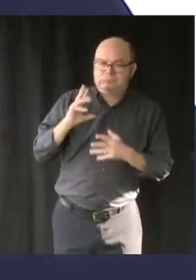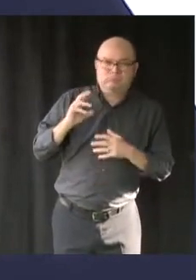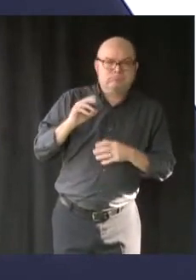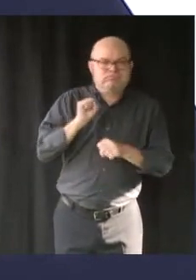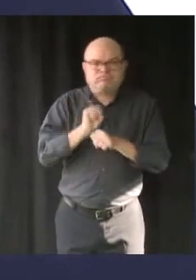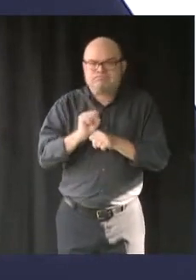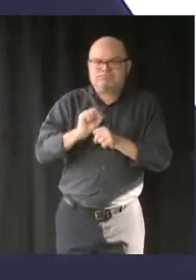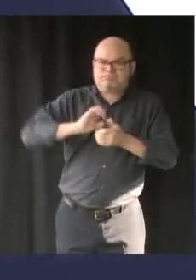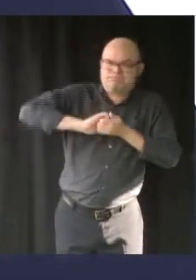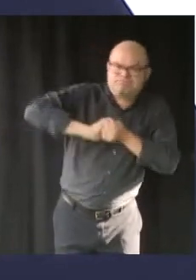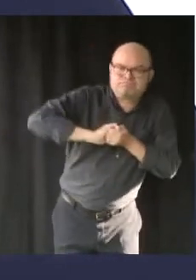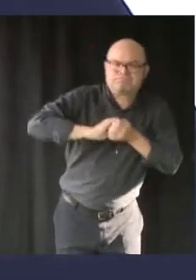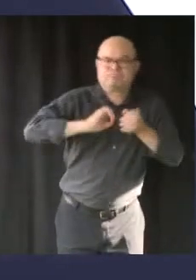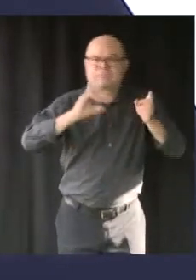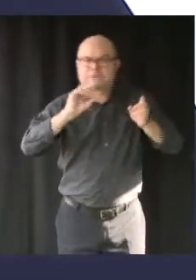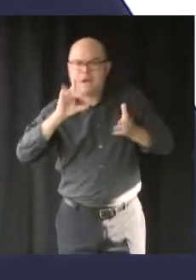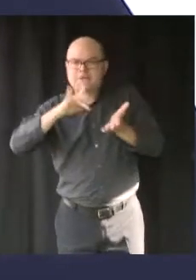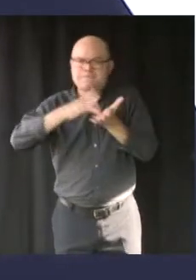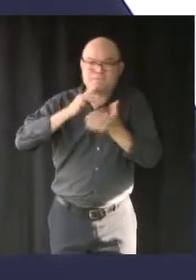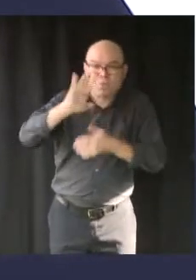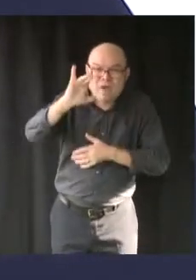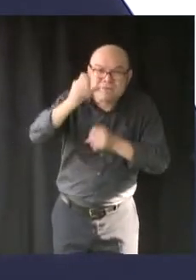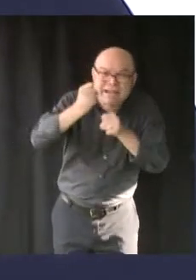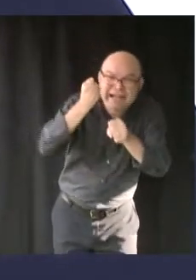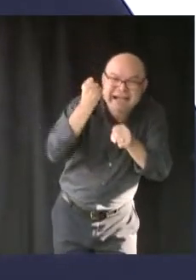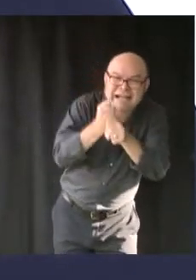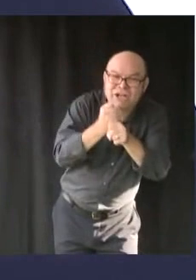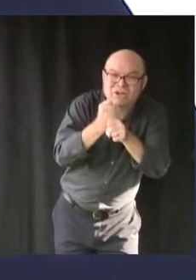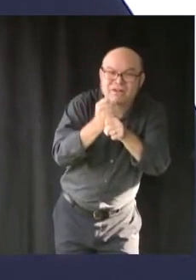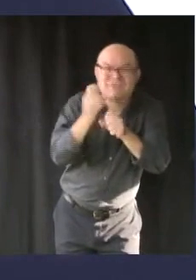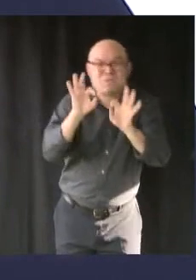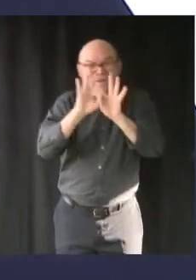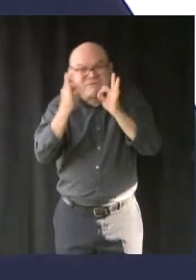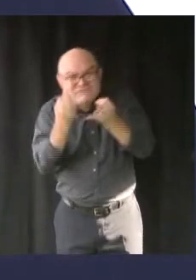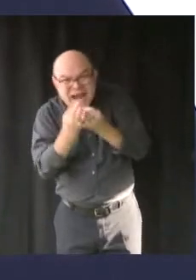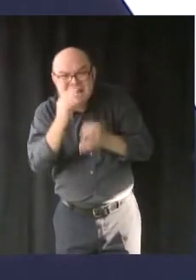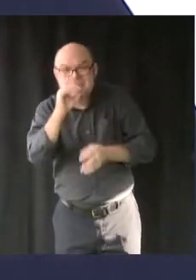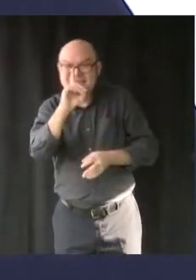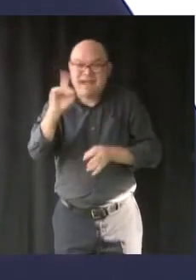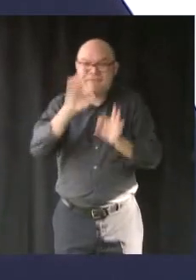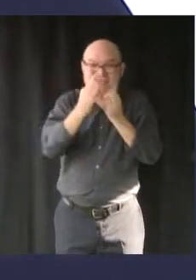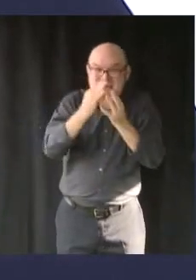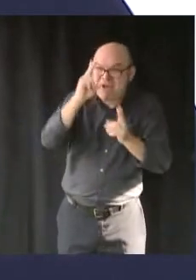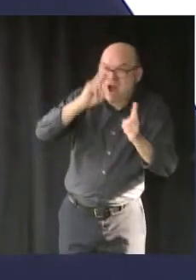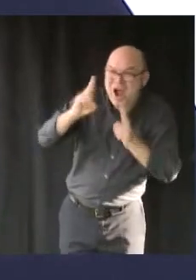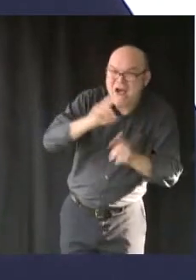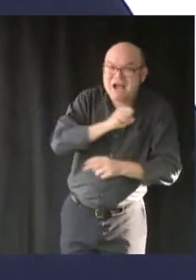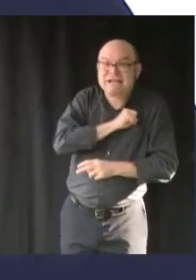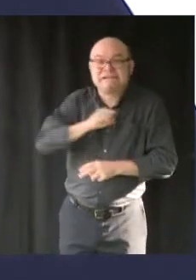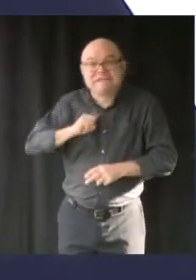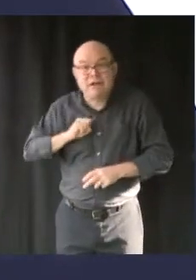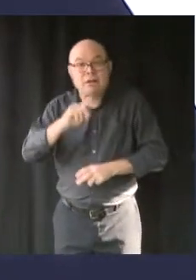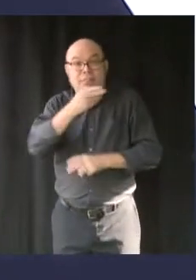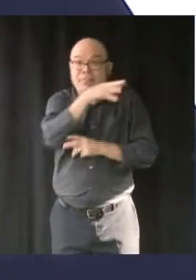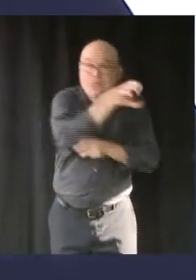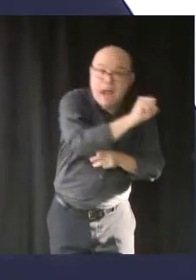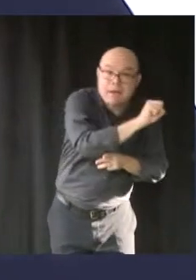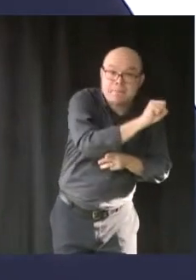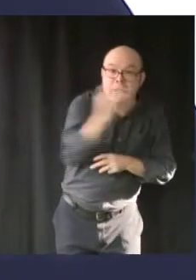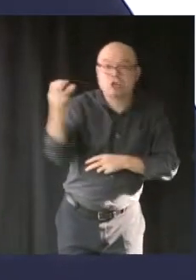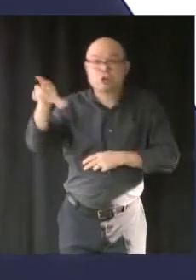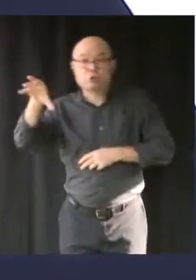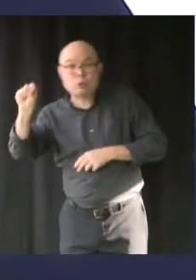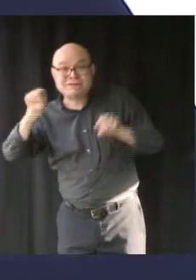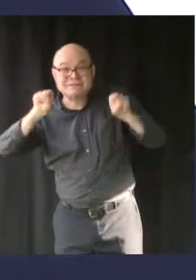honoring Senator Thomas J. Dodd and Senator Christopher J. Dodd in a way that continues to promote and protect